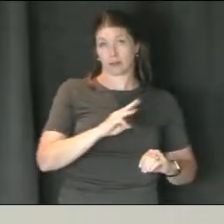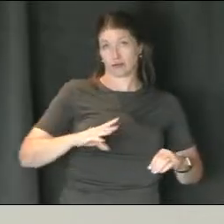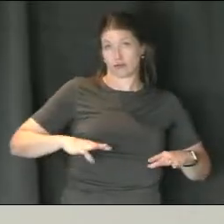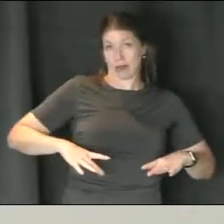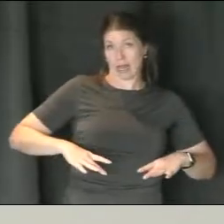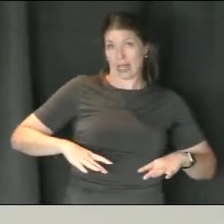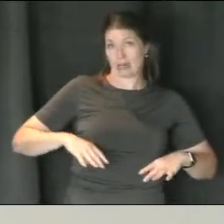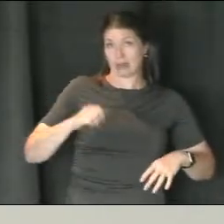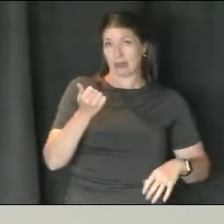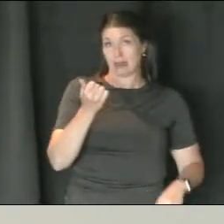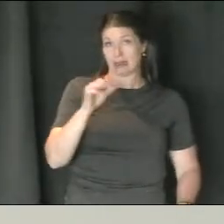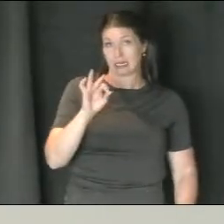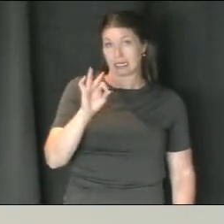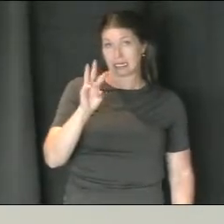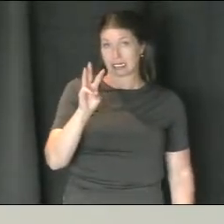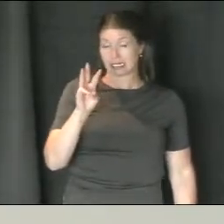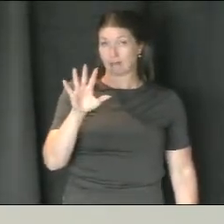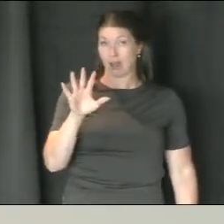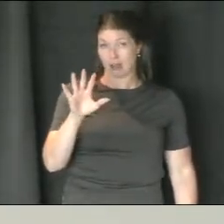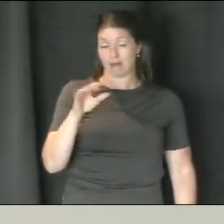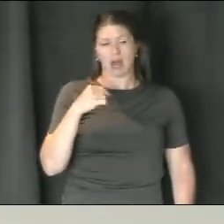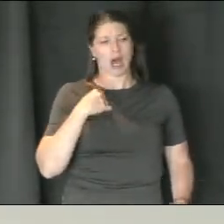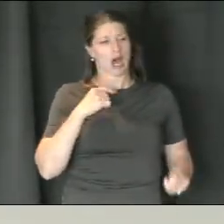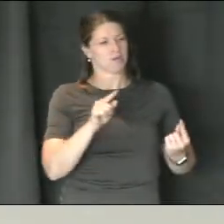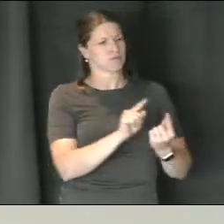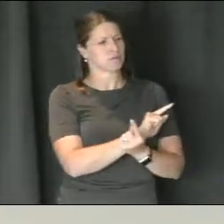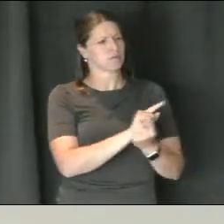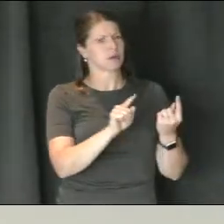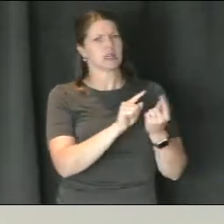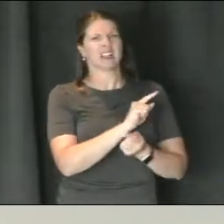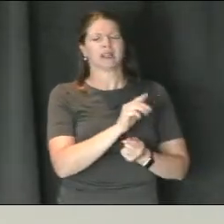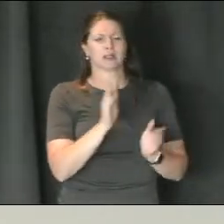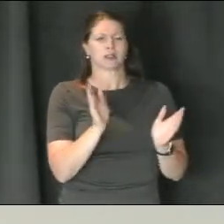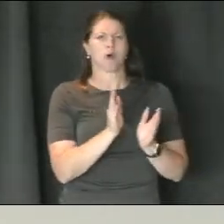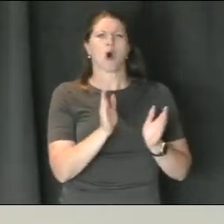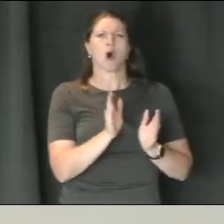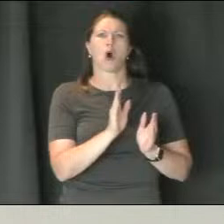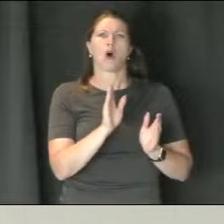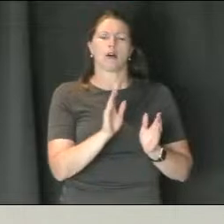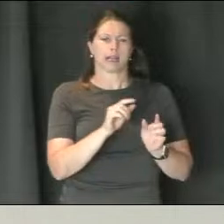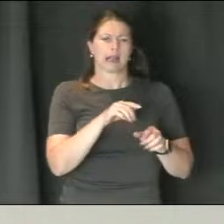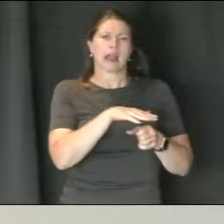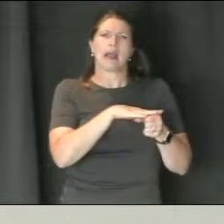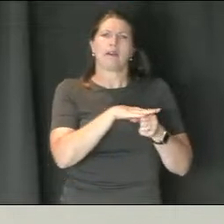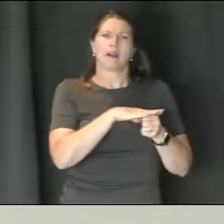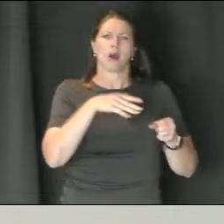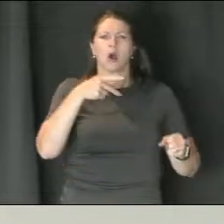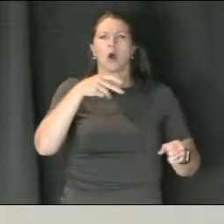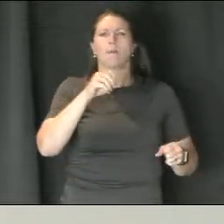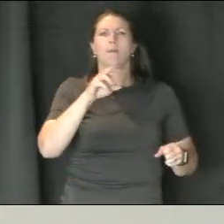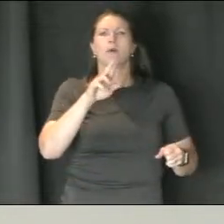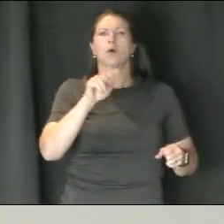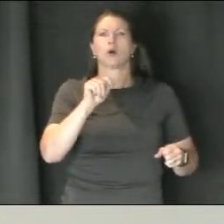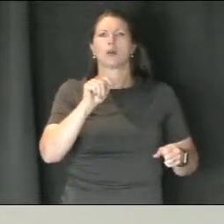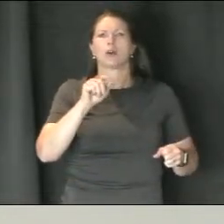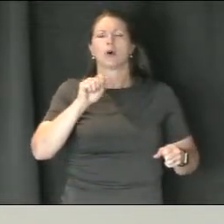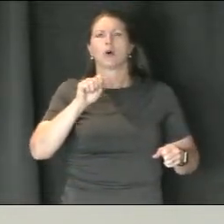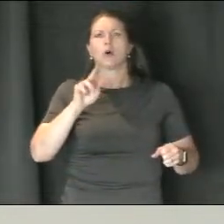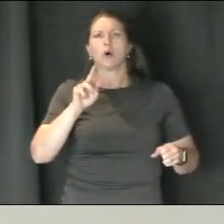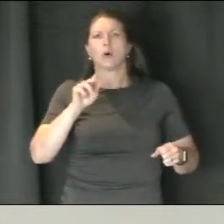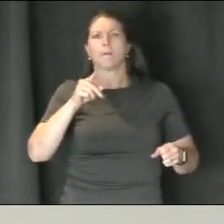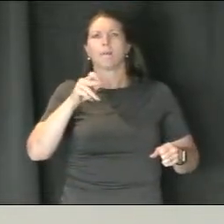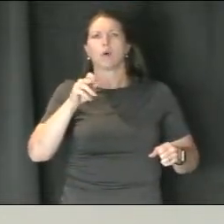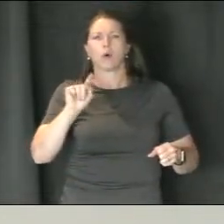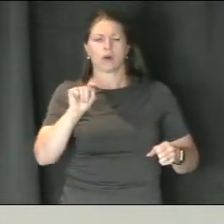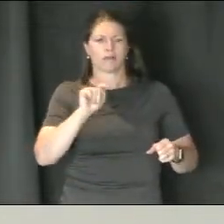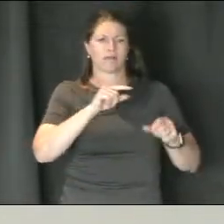and I met the people on the Port-au-Port Peninsula, and all the French communities, there are about 3